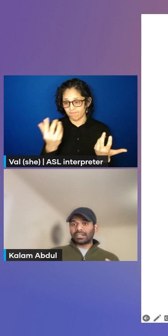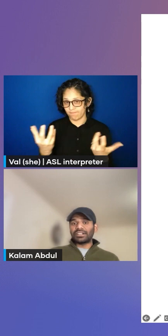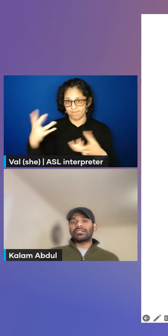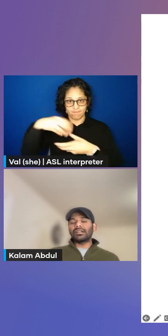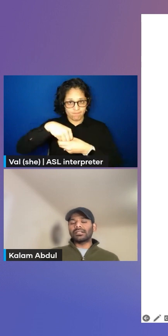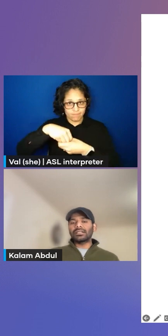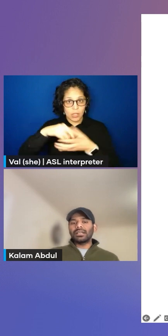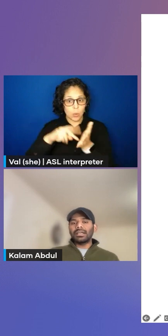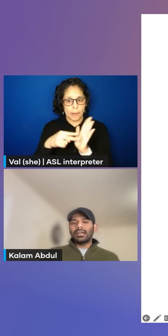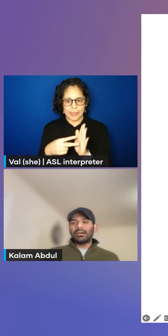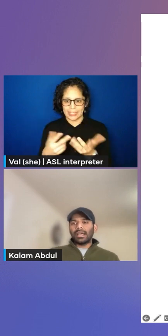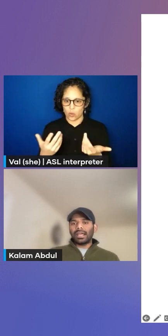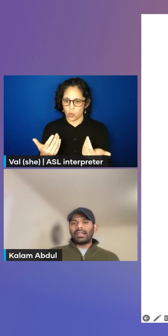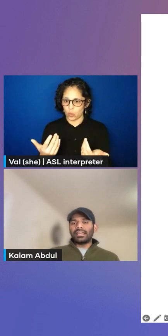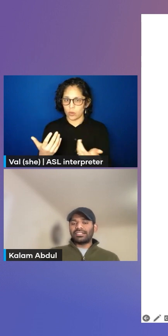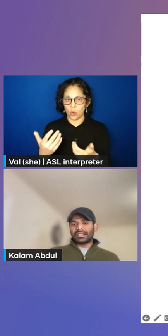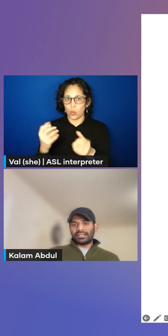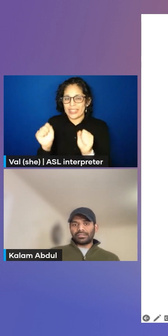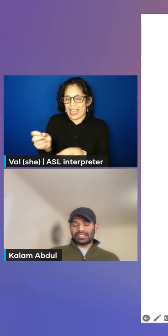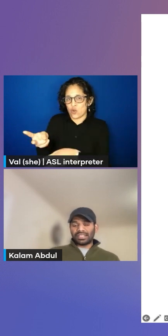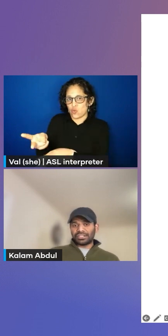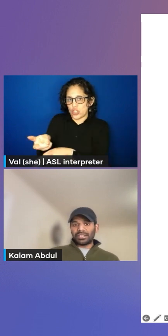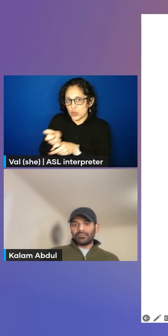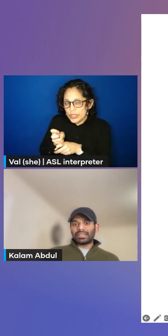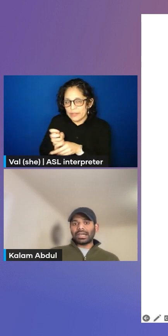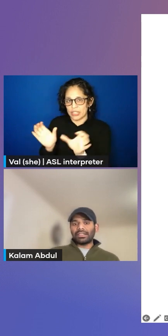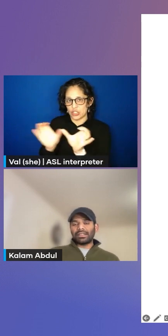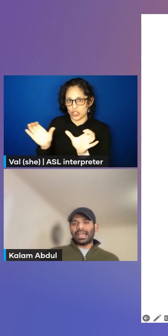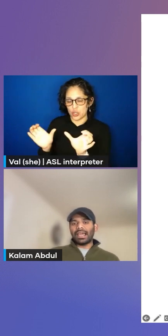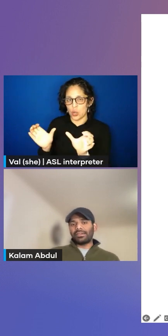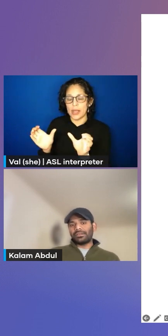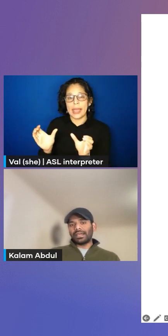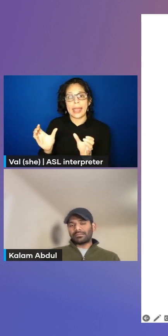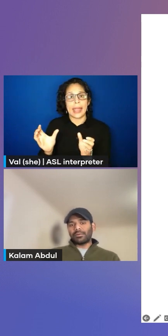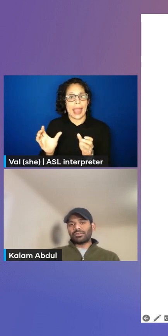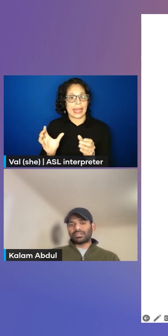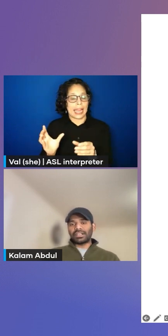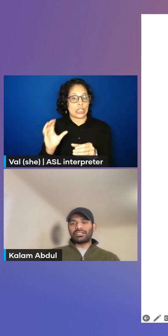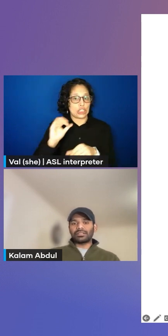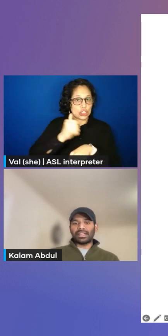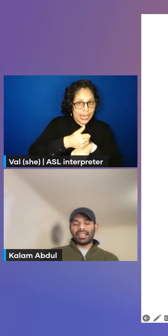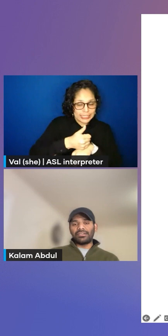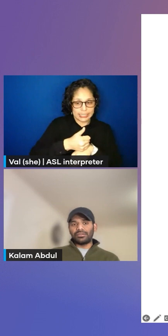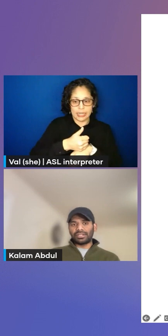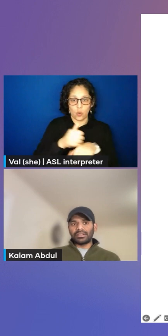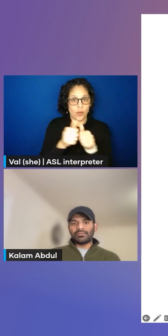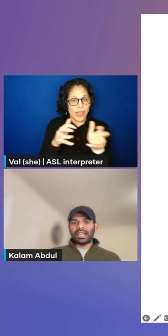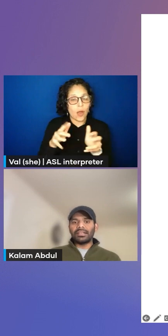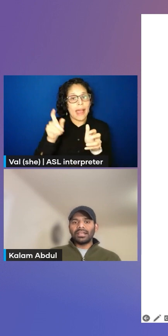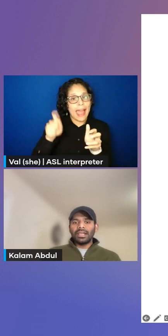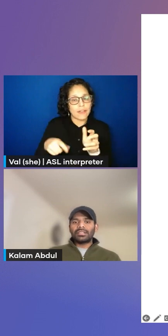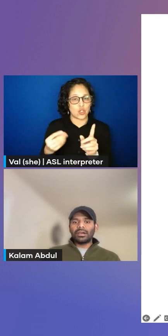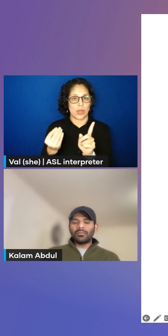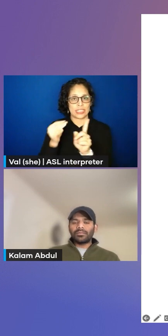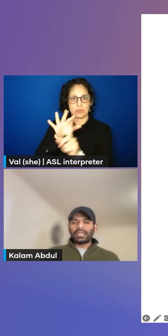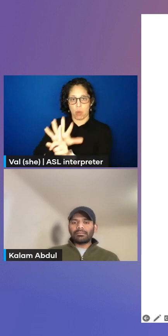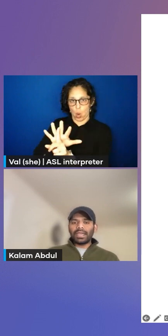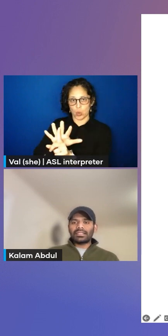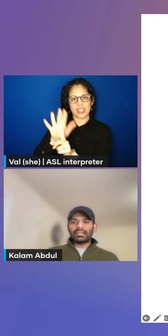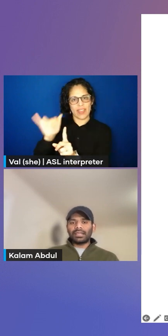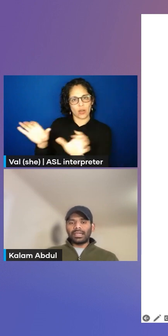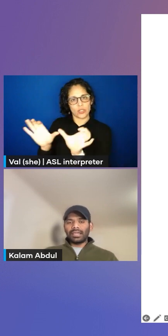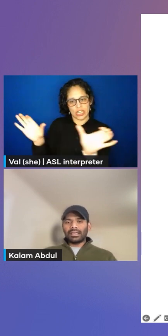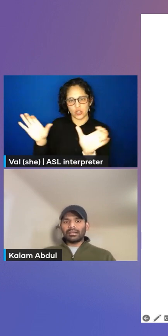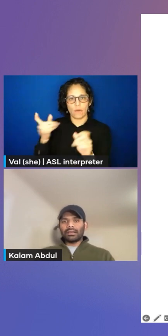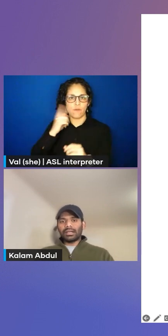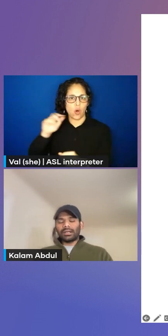the credentials and inject into the session without even having to expose those credentials to the end user, right? So that